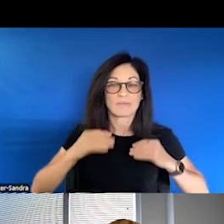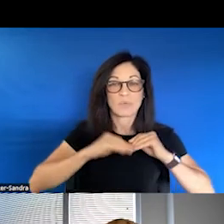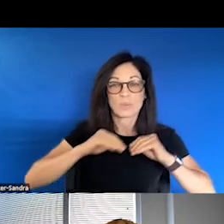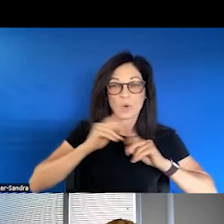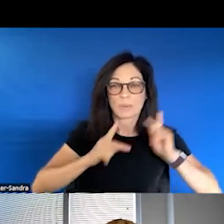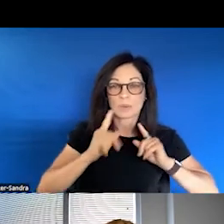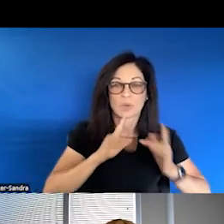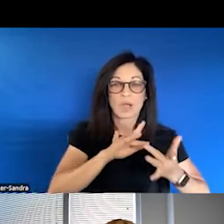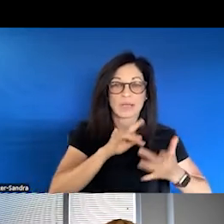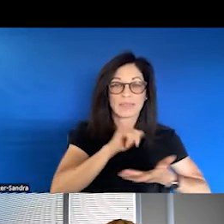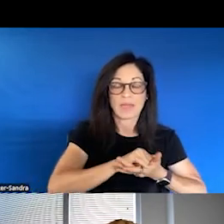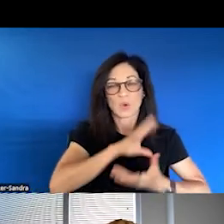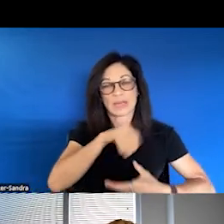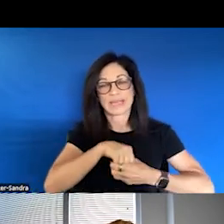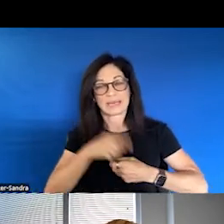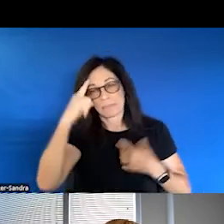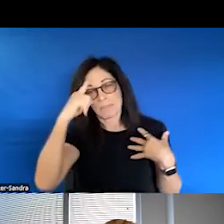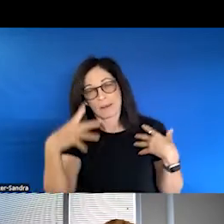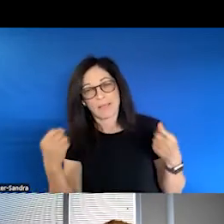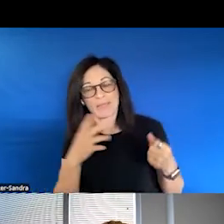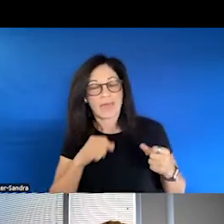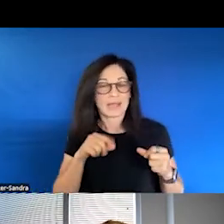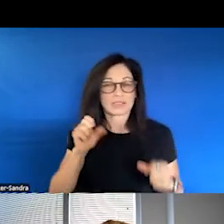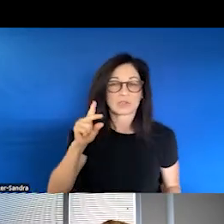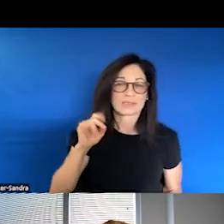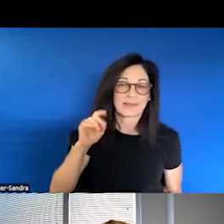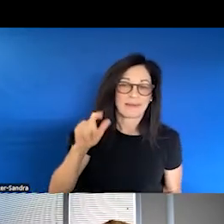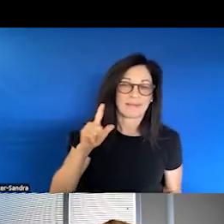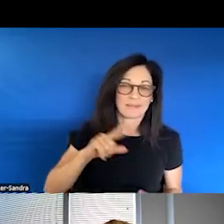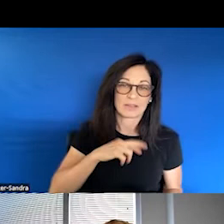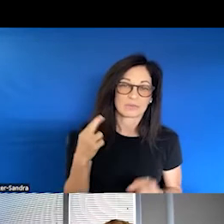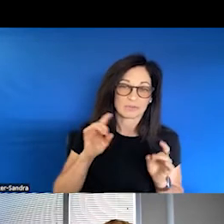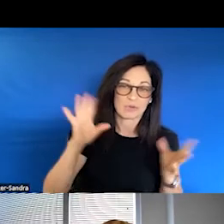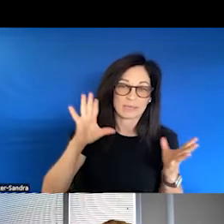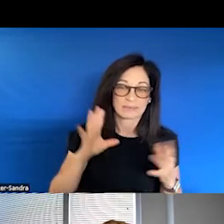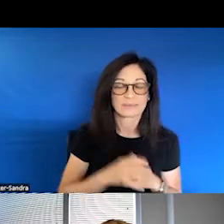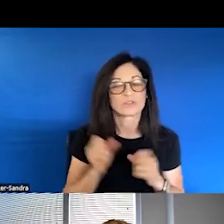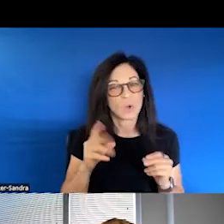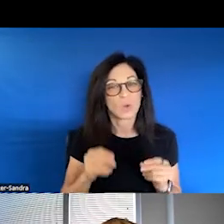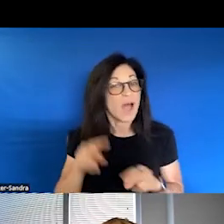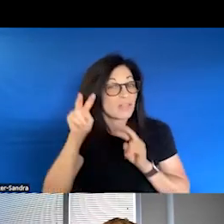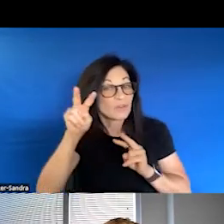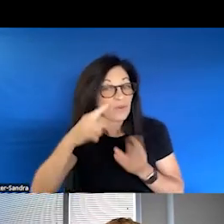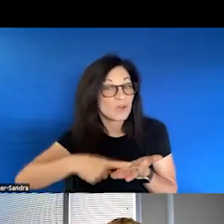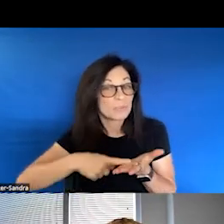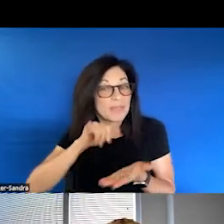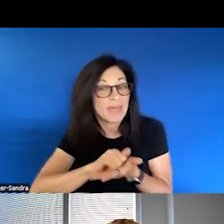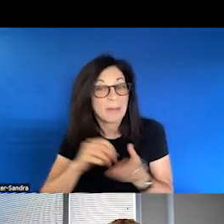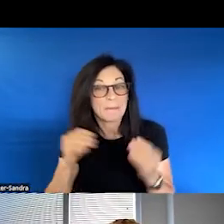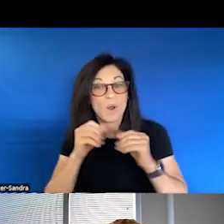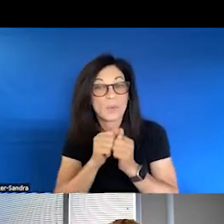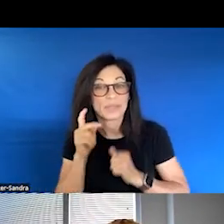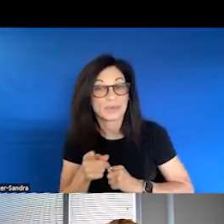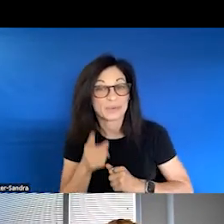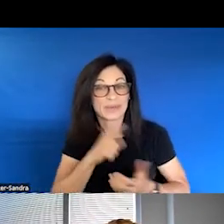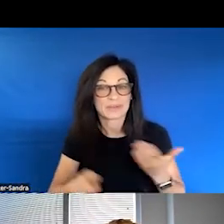mental health and suicidal crisis. So looking forward to seeing you all next week and unpacking all of that. Thanks, John. Certainly no small